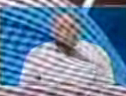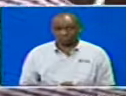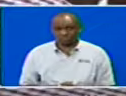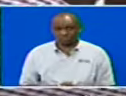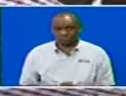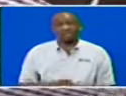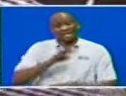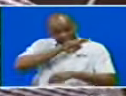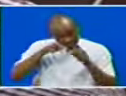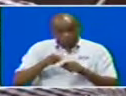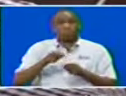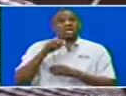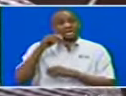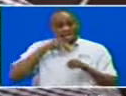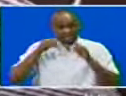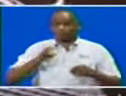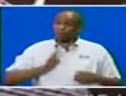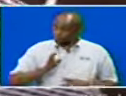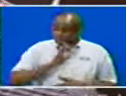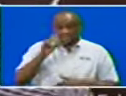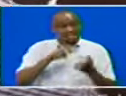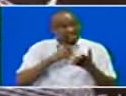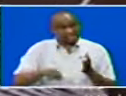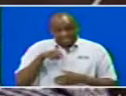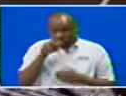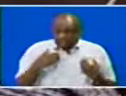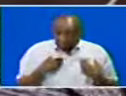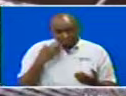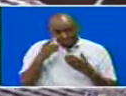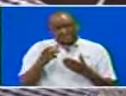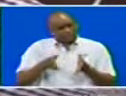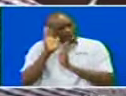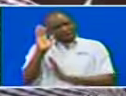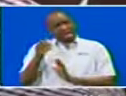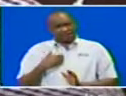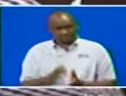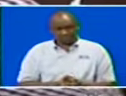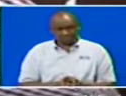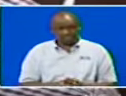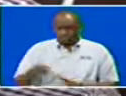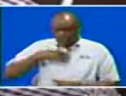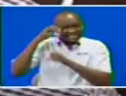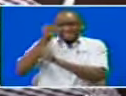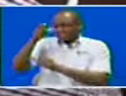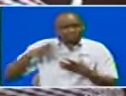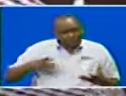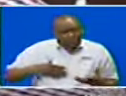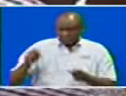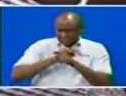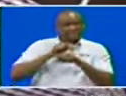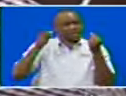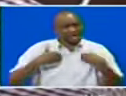the National Election Board to hire might be to nullify, unless they have a sinister motive. We trusted these guys, they were well